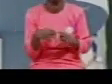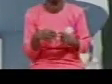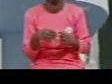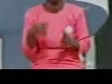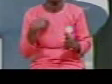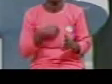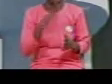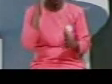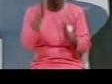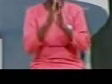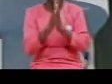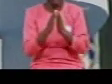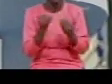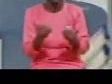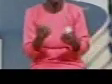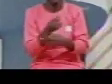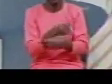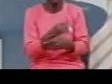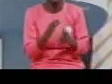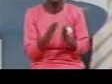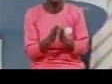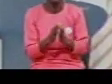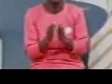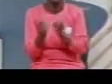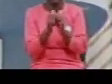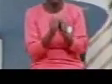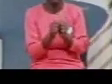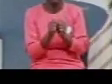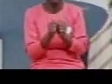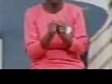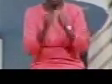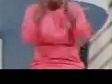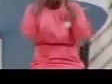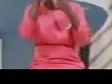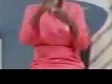together. Father, in the name of Jesus.